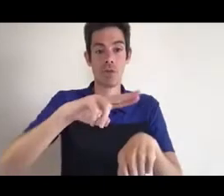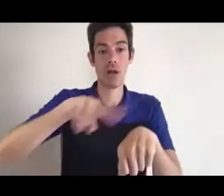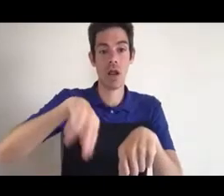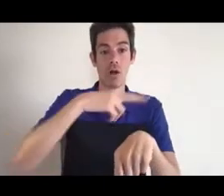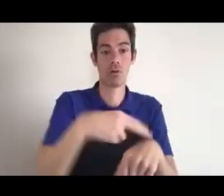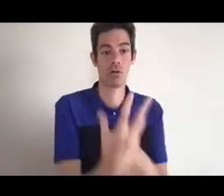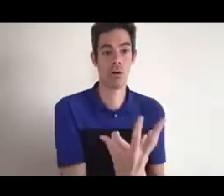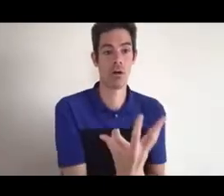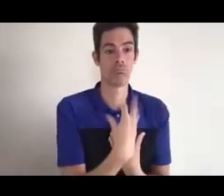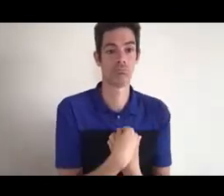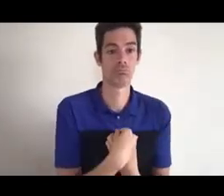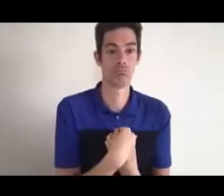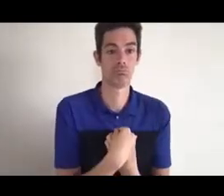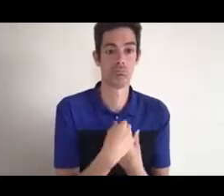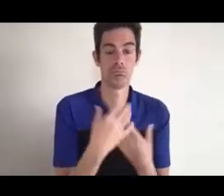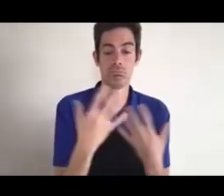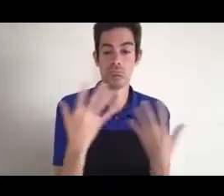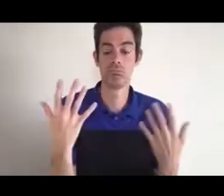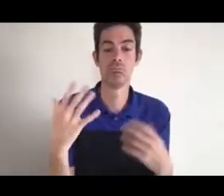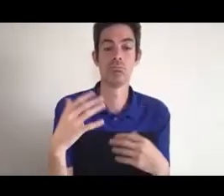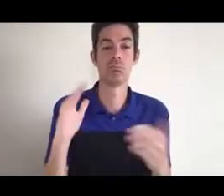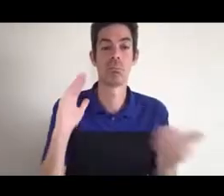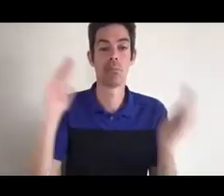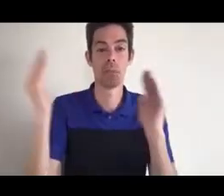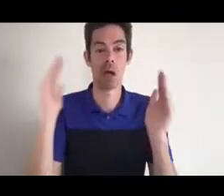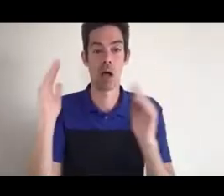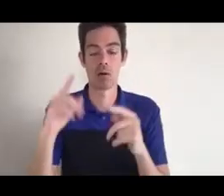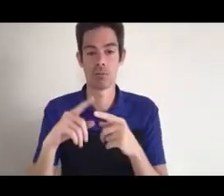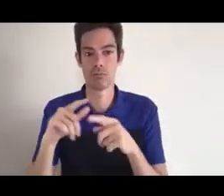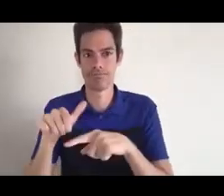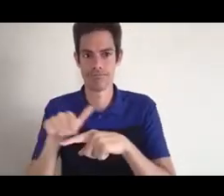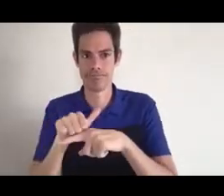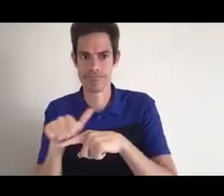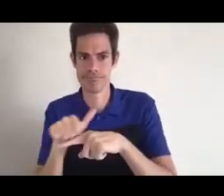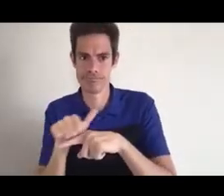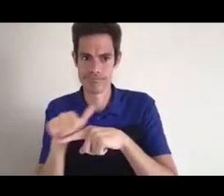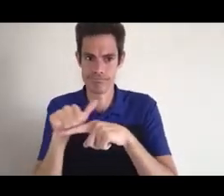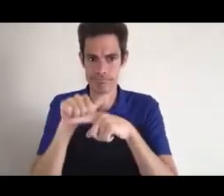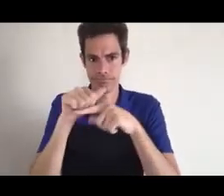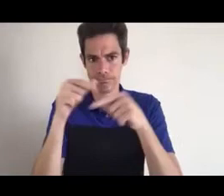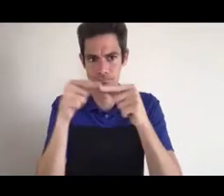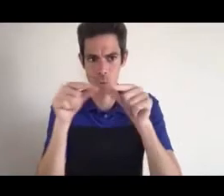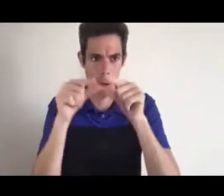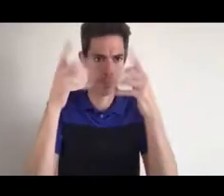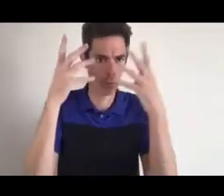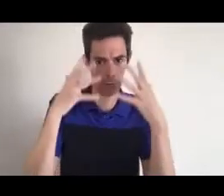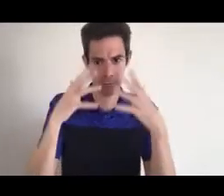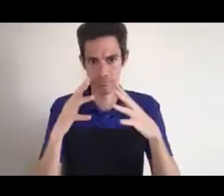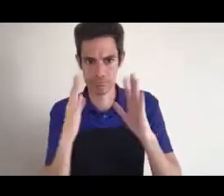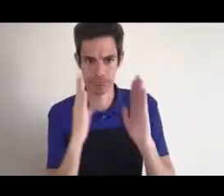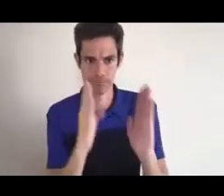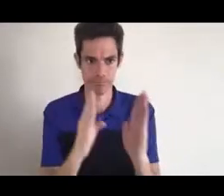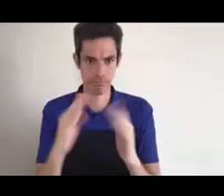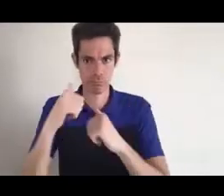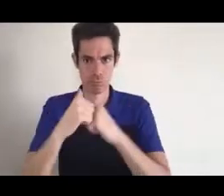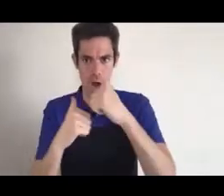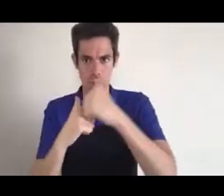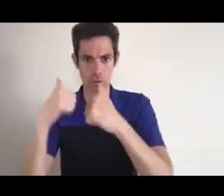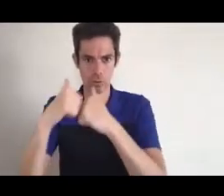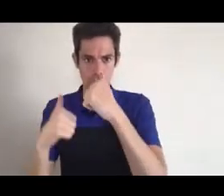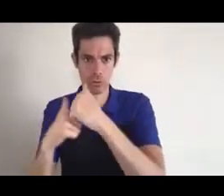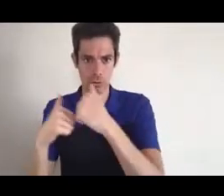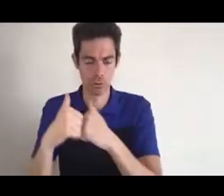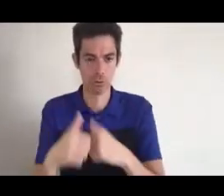to explain to you something. It's natural. It's natural to use your eyebrows and when